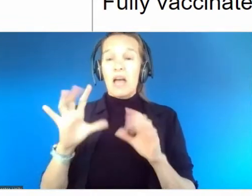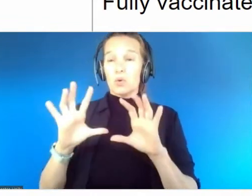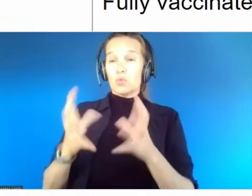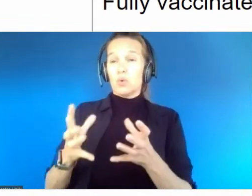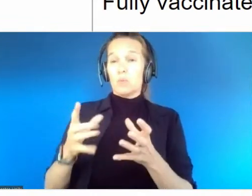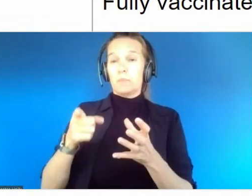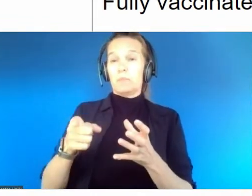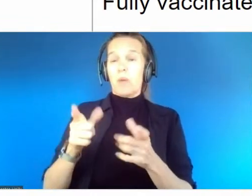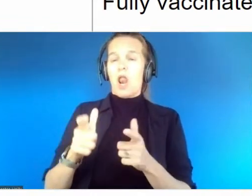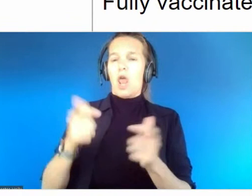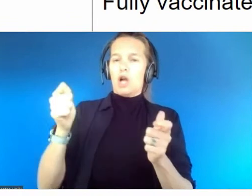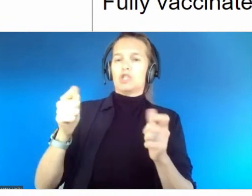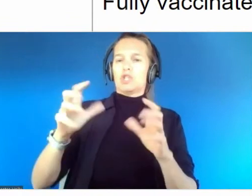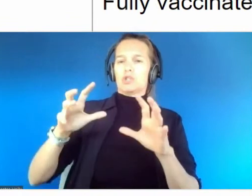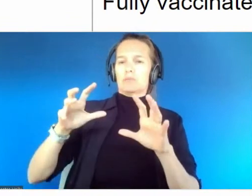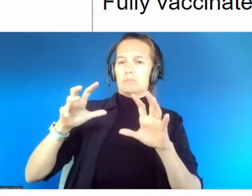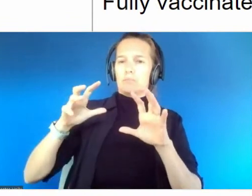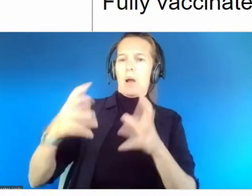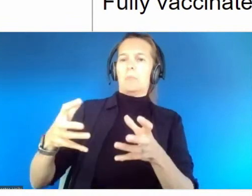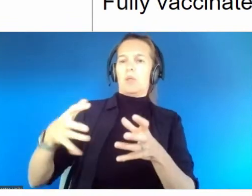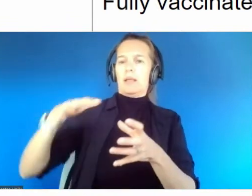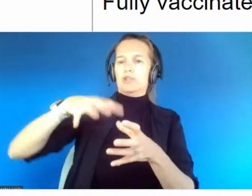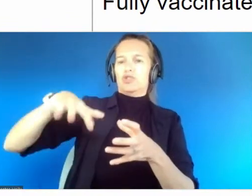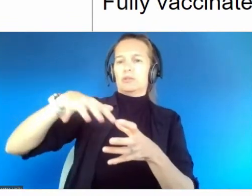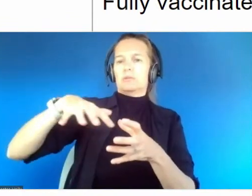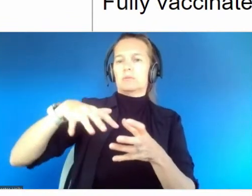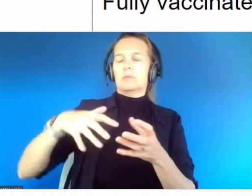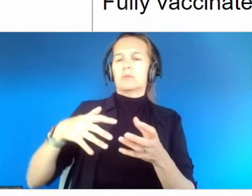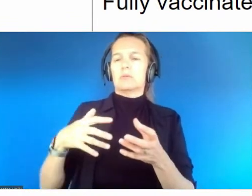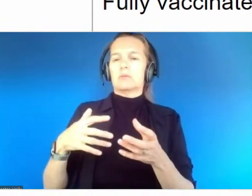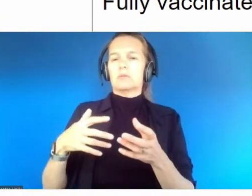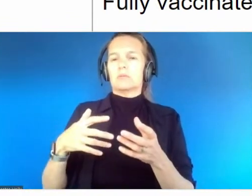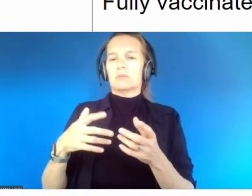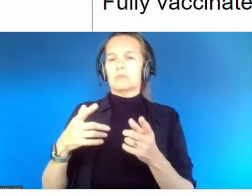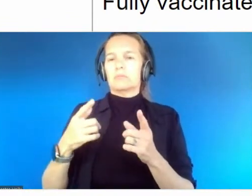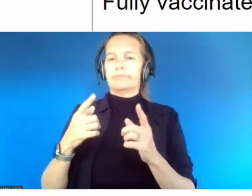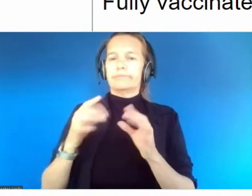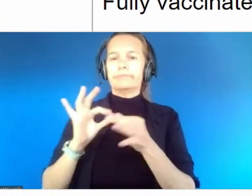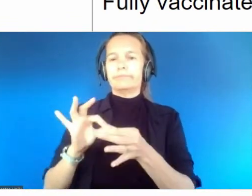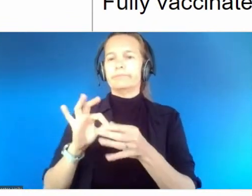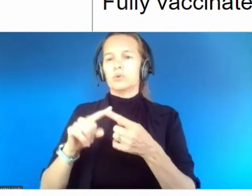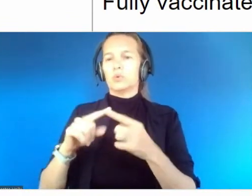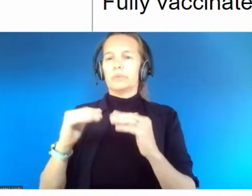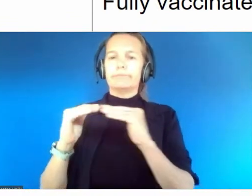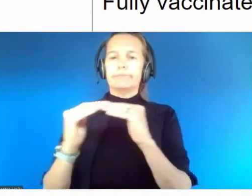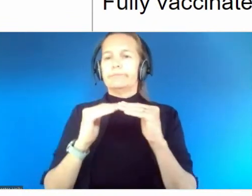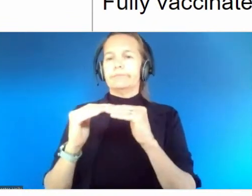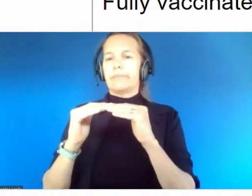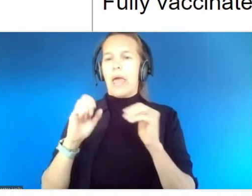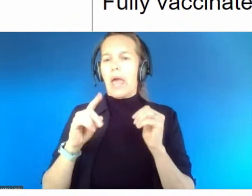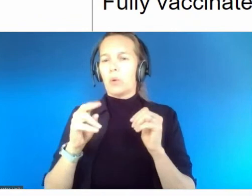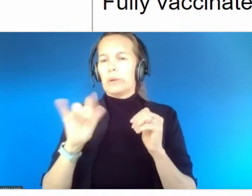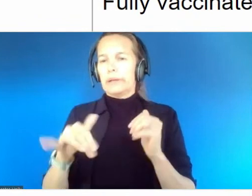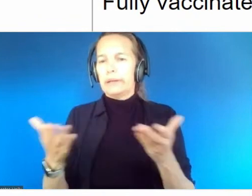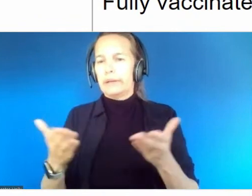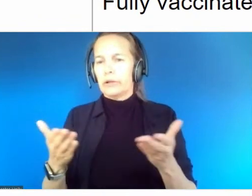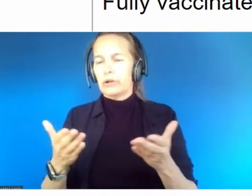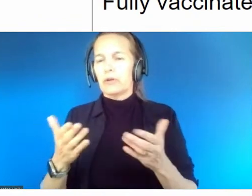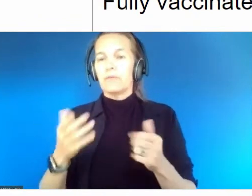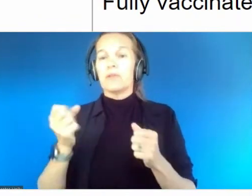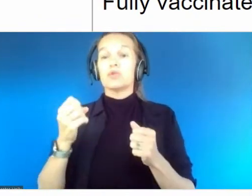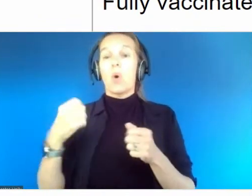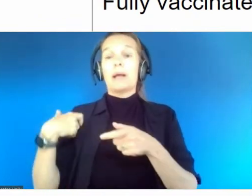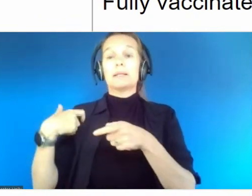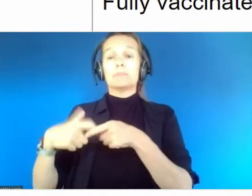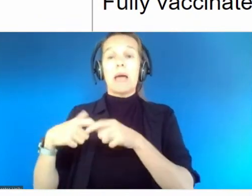largest population from an equity perspective in Mendocino County. Among the Hispanic